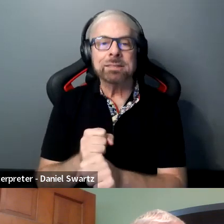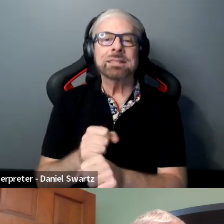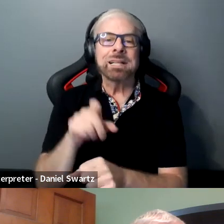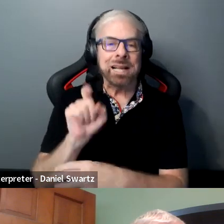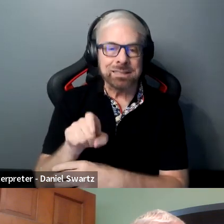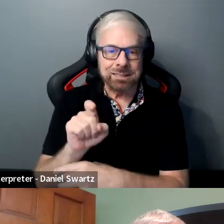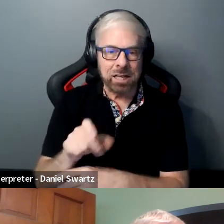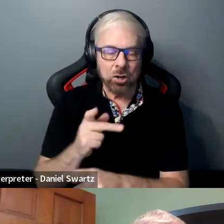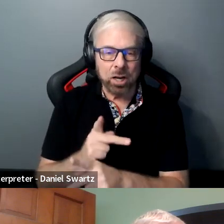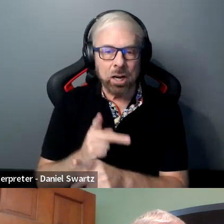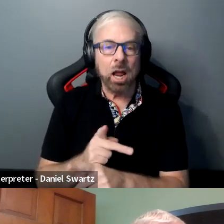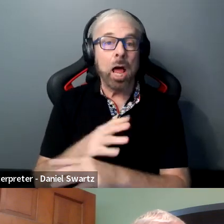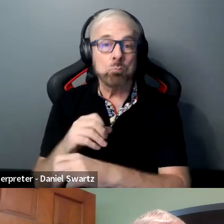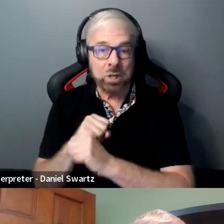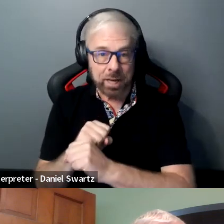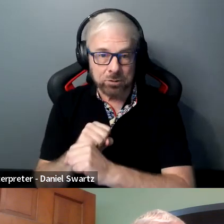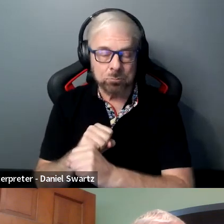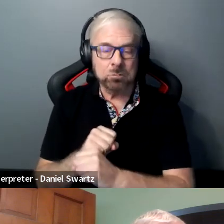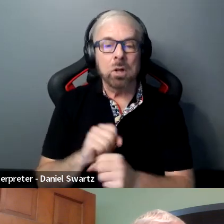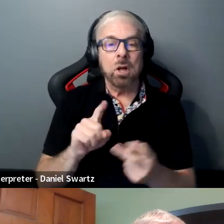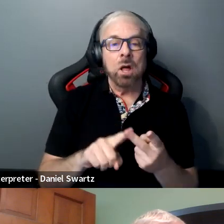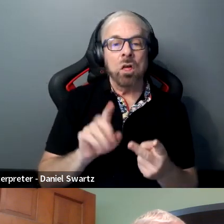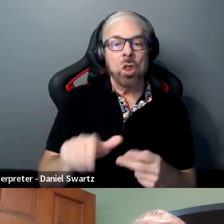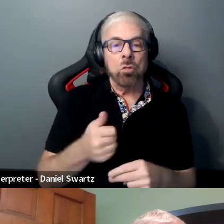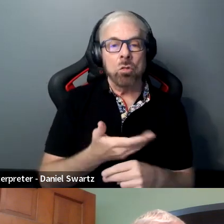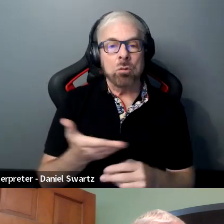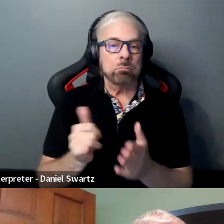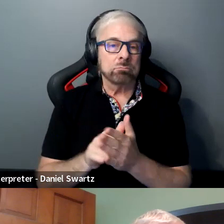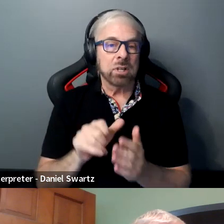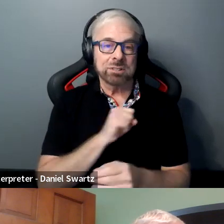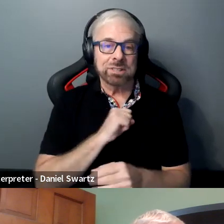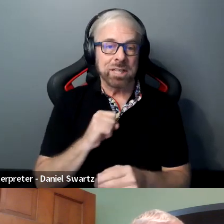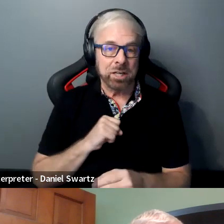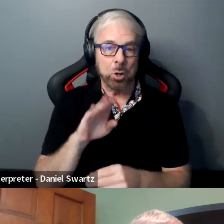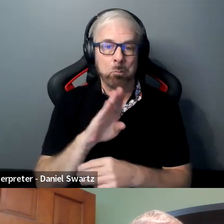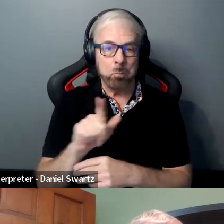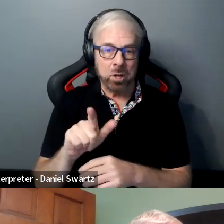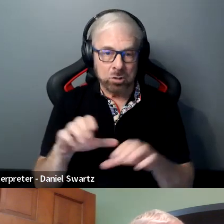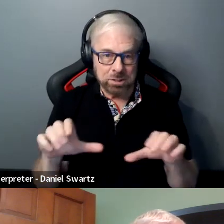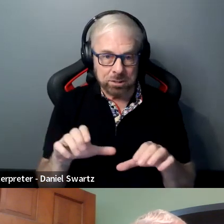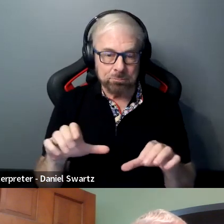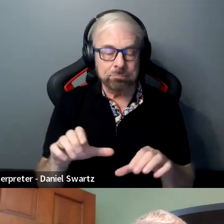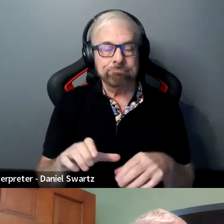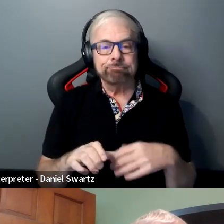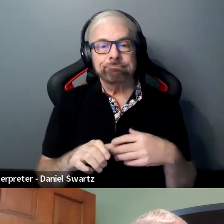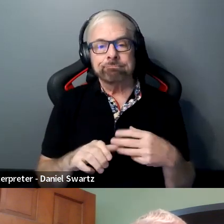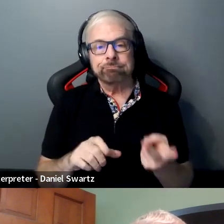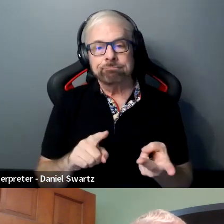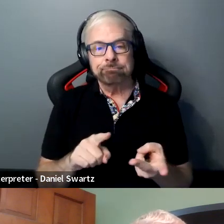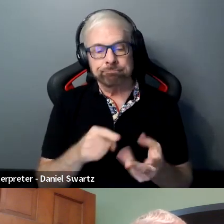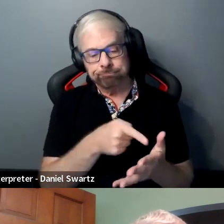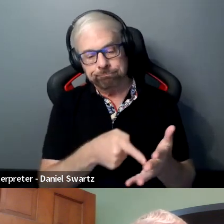and protection. The other thing that the Senate bill does is it says that